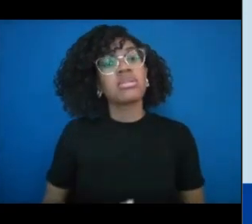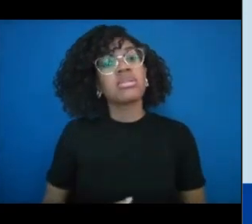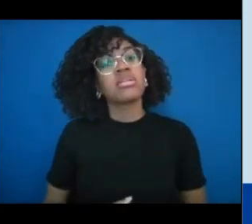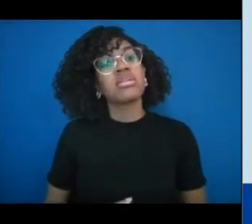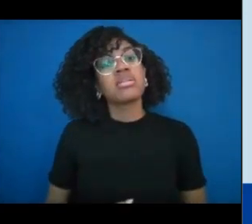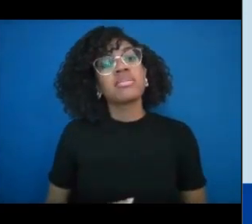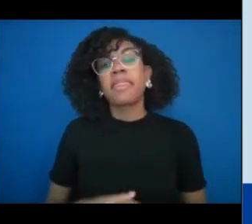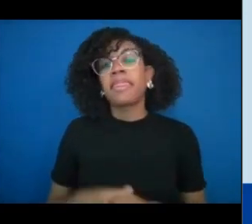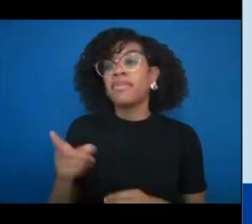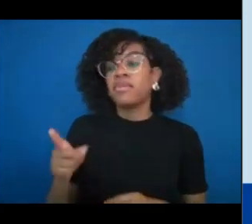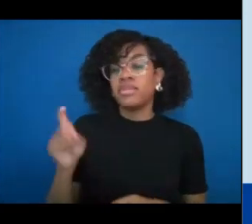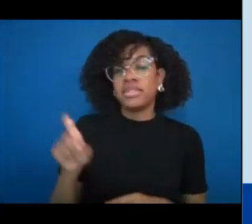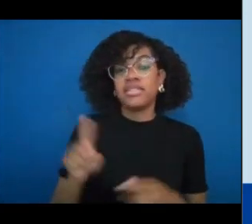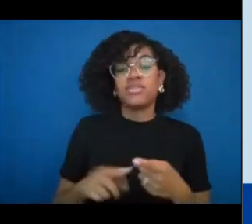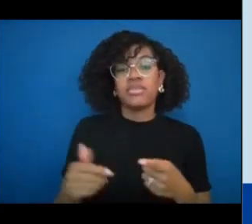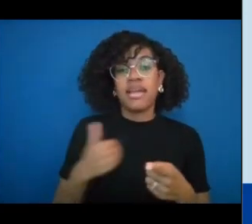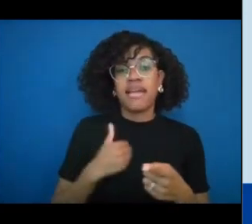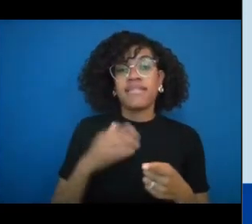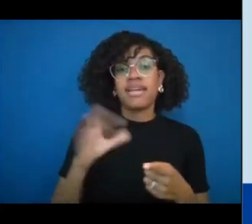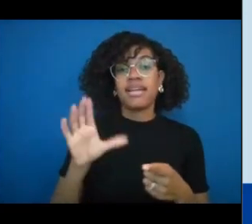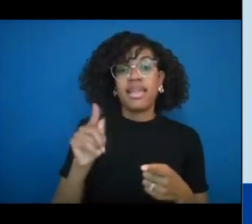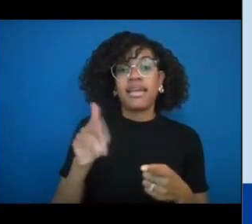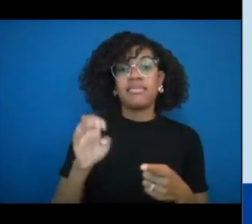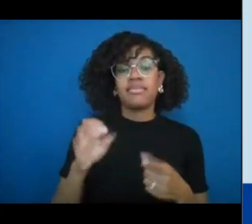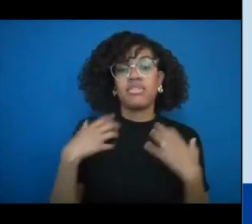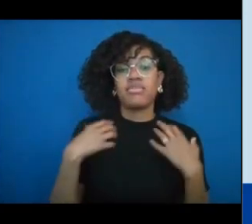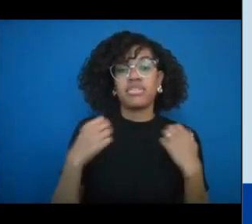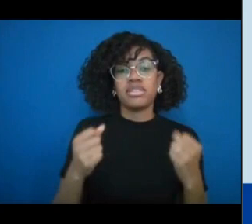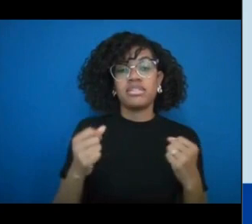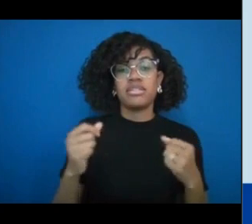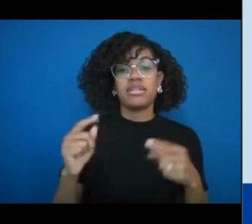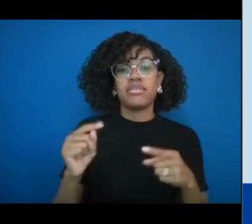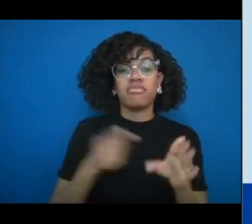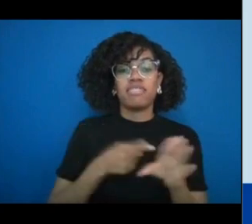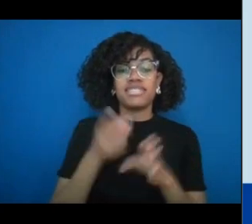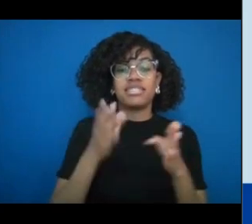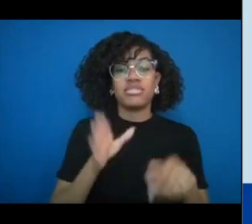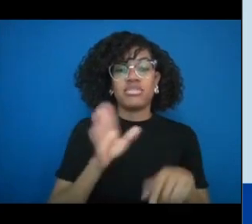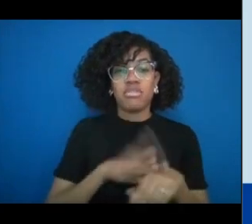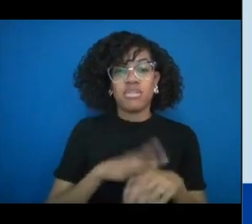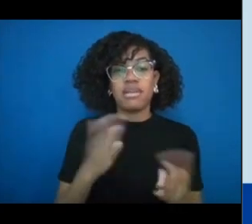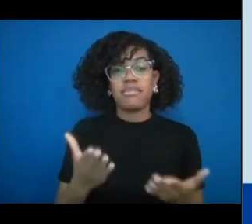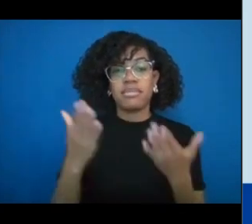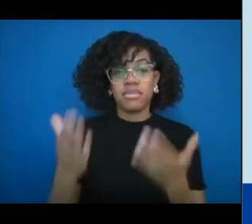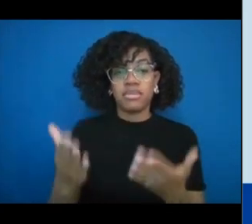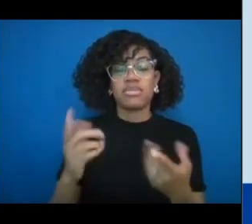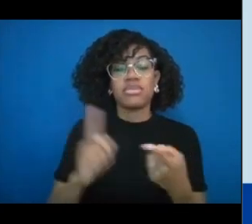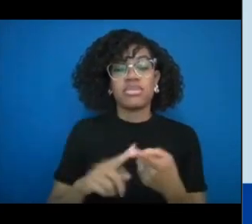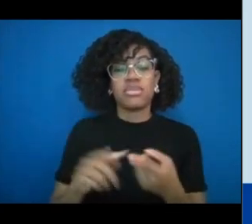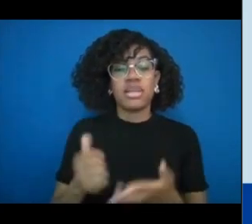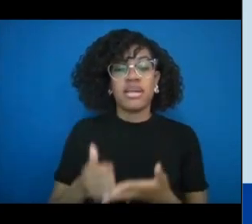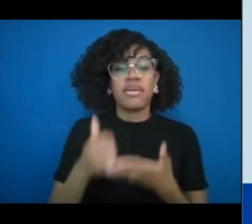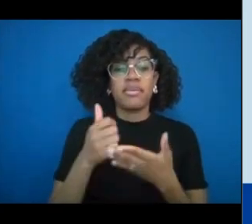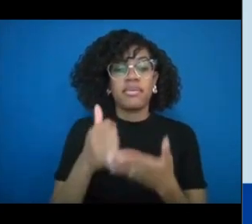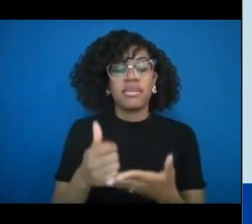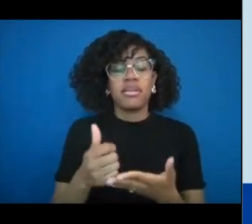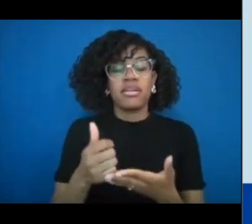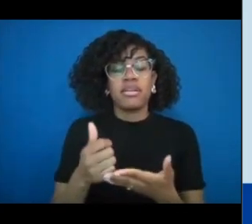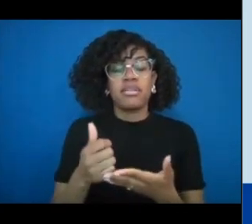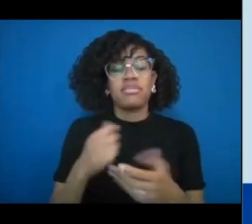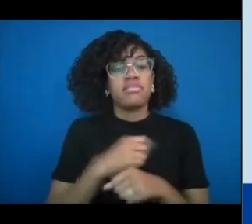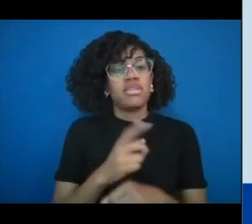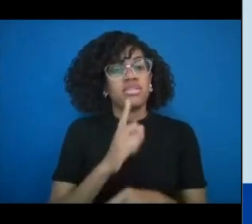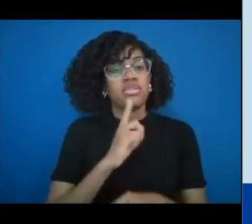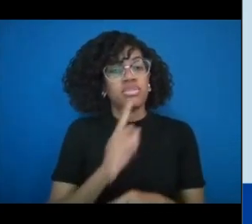You need to have a climate resilience practitioner on the proposal to help make sure